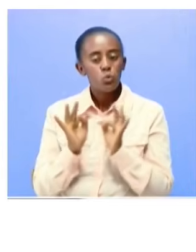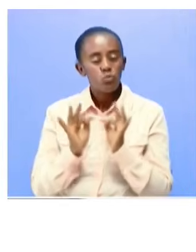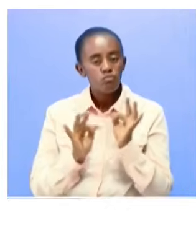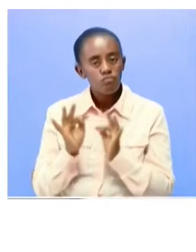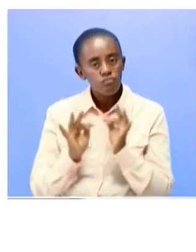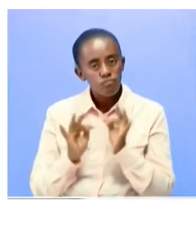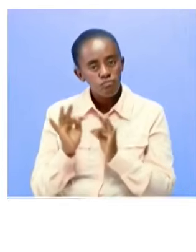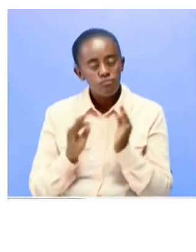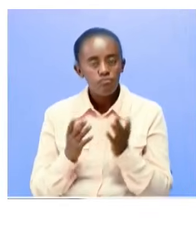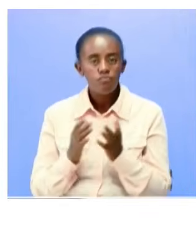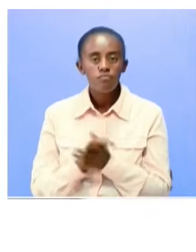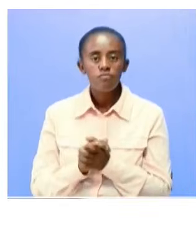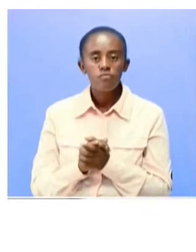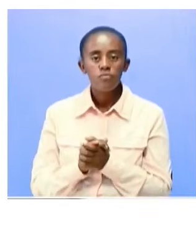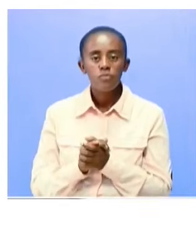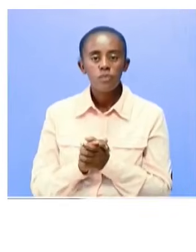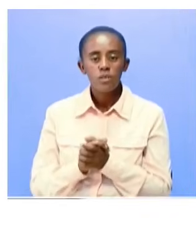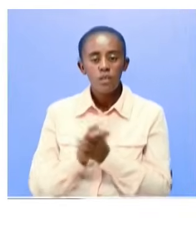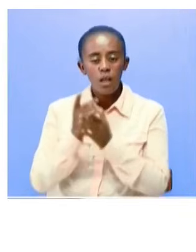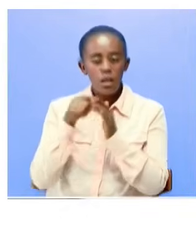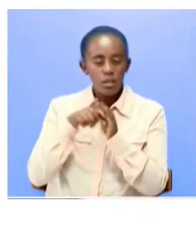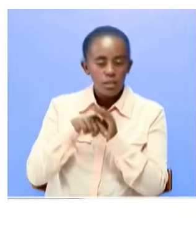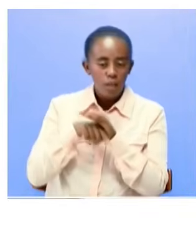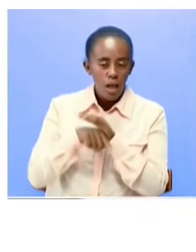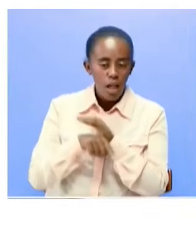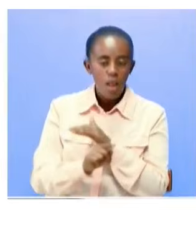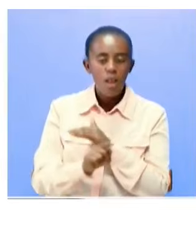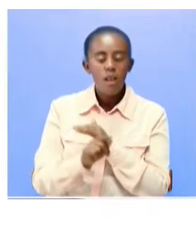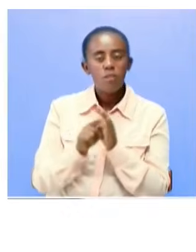is a detailed